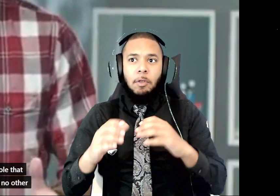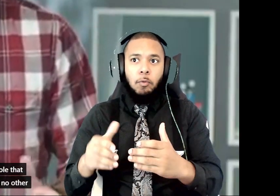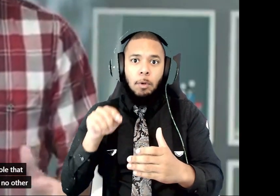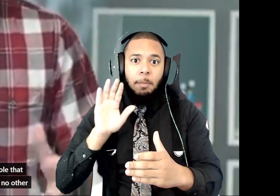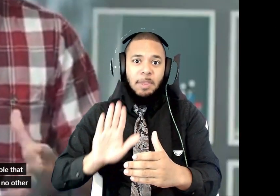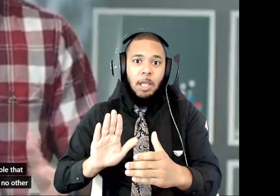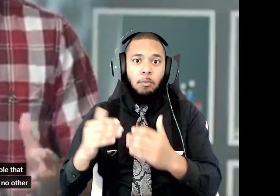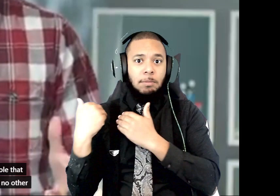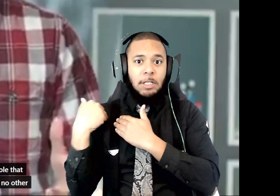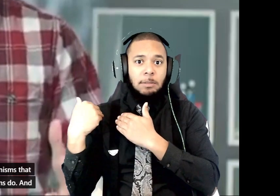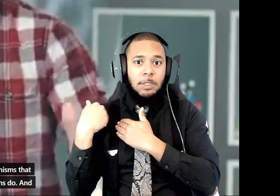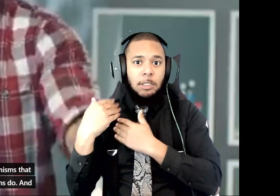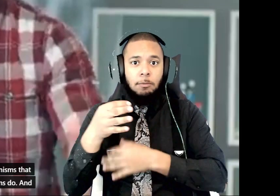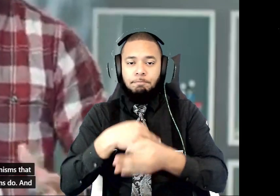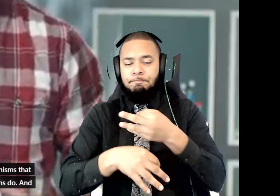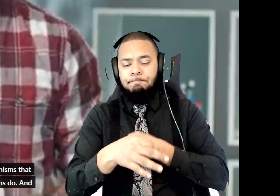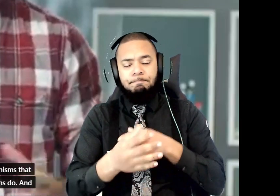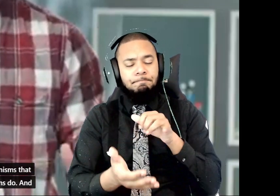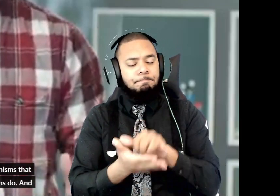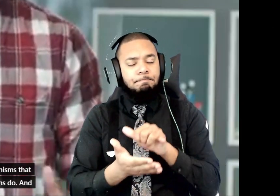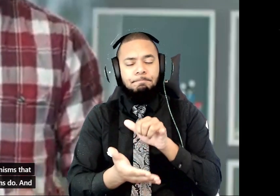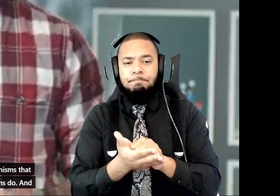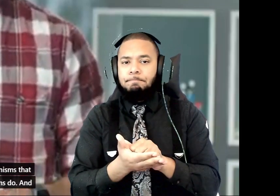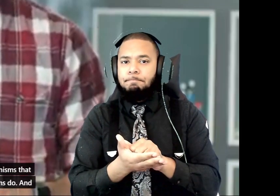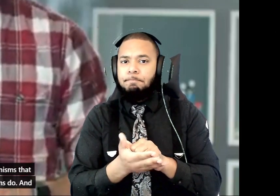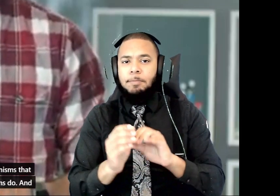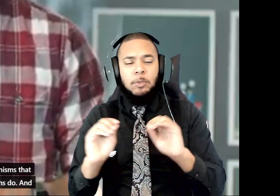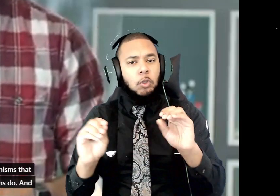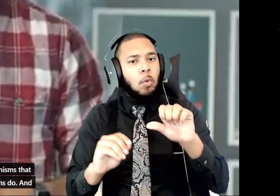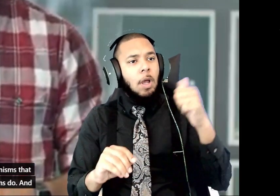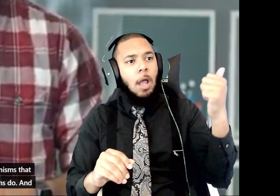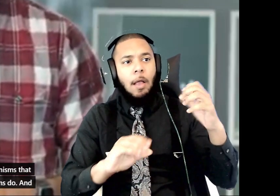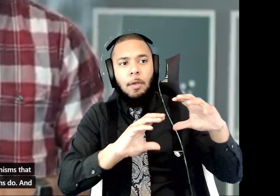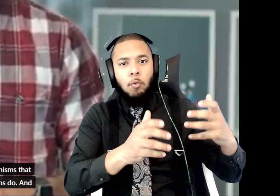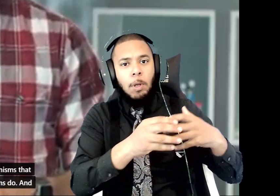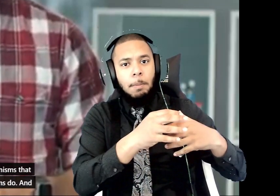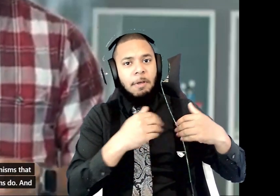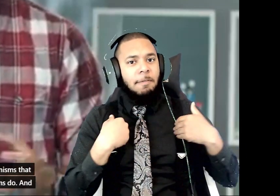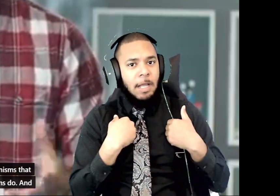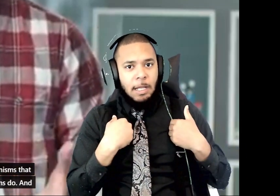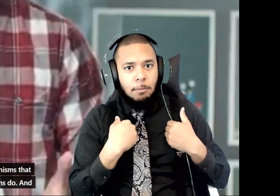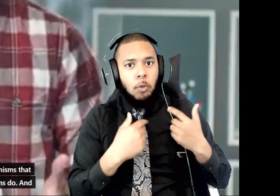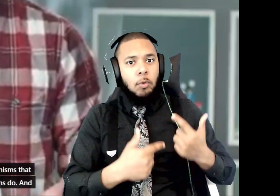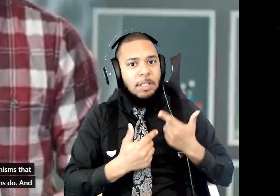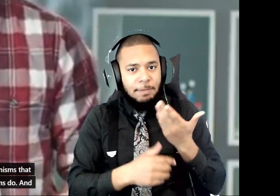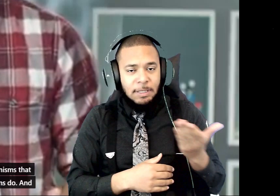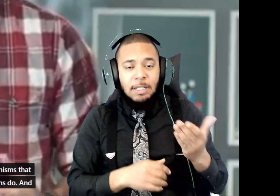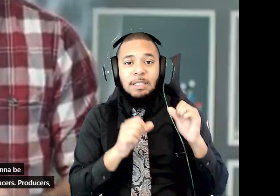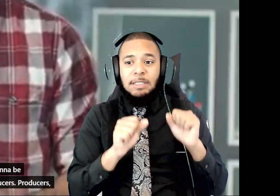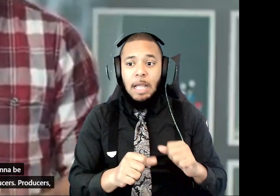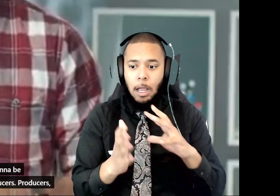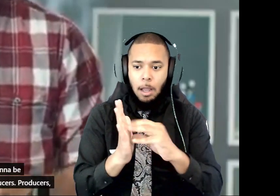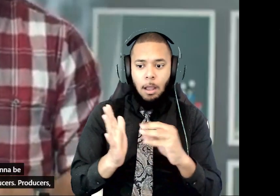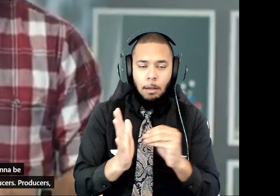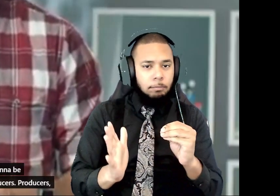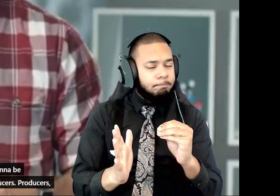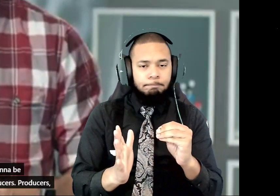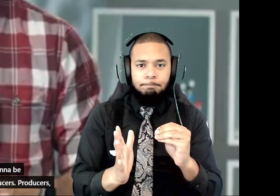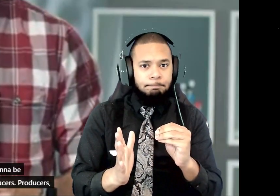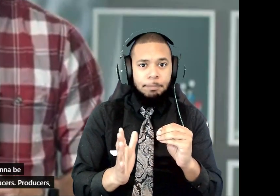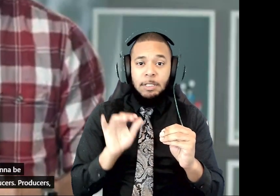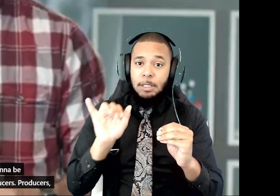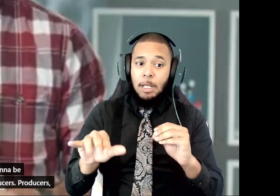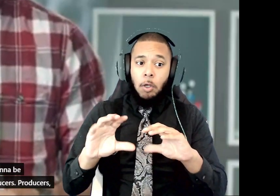irreplaceable. So there's no other organism or group of organisms that can do what these organisms do. And the group that we're going to be talking